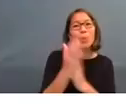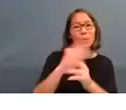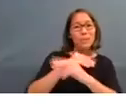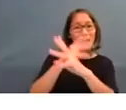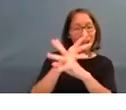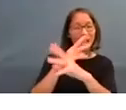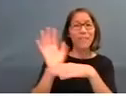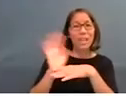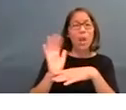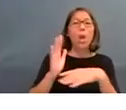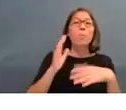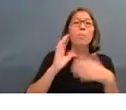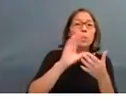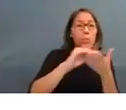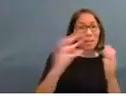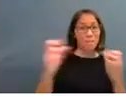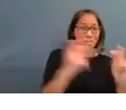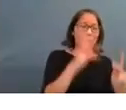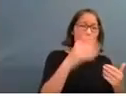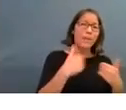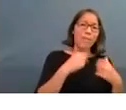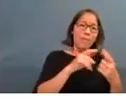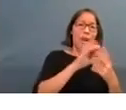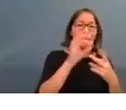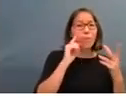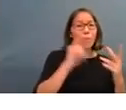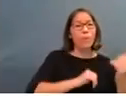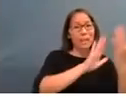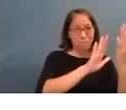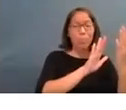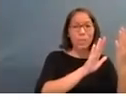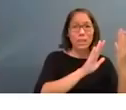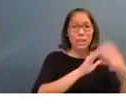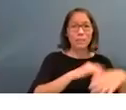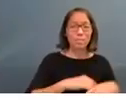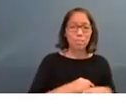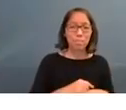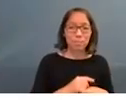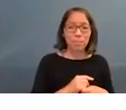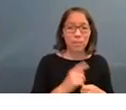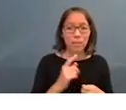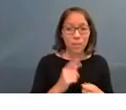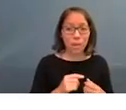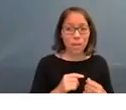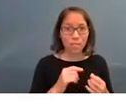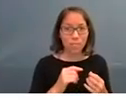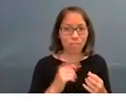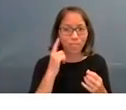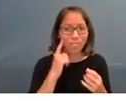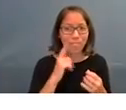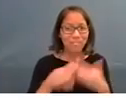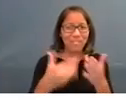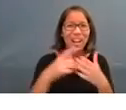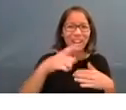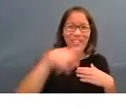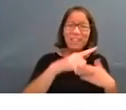students coming back, there will be some options for in-person. And all those referrals go through the school counselor. So if your child, you feel